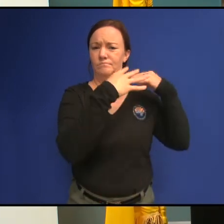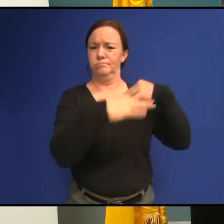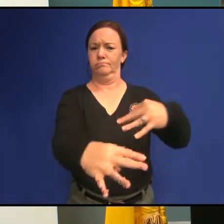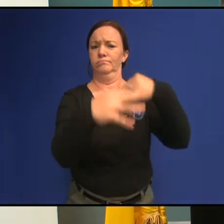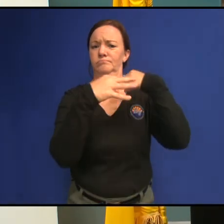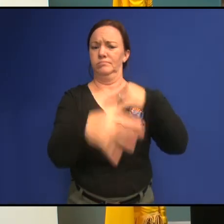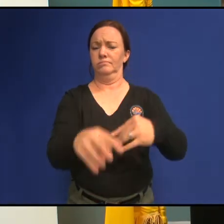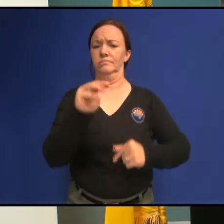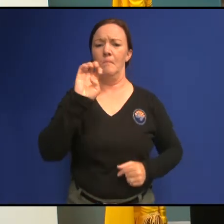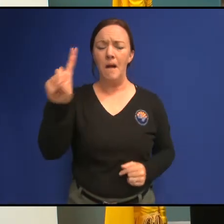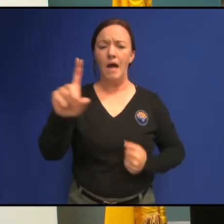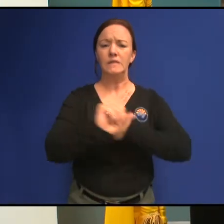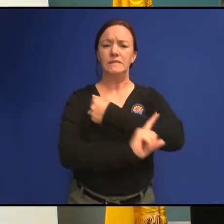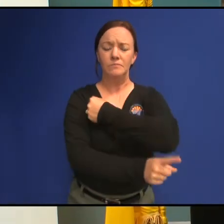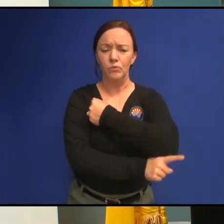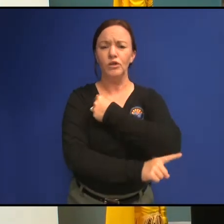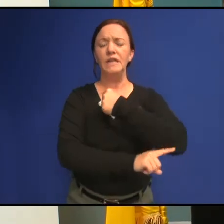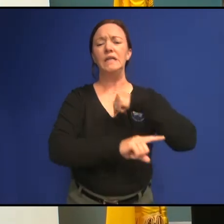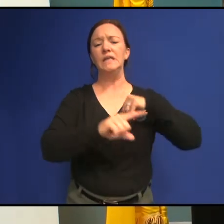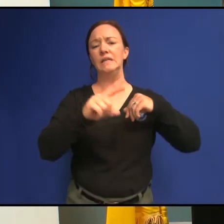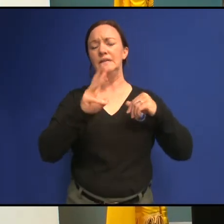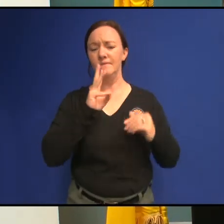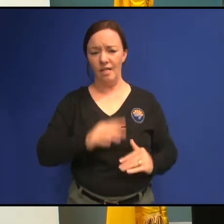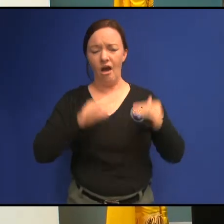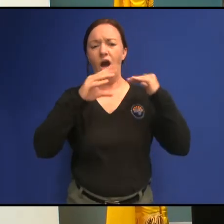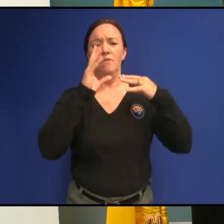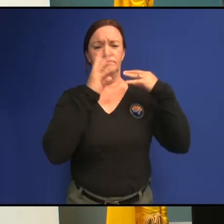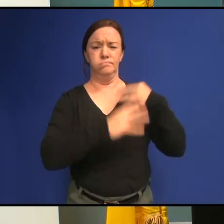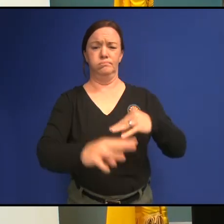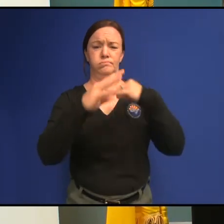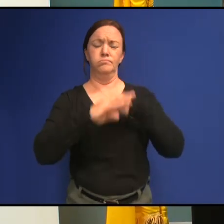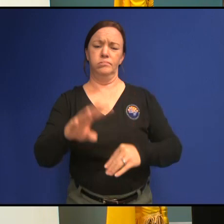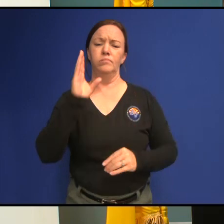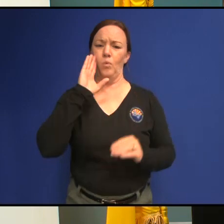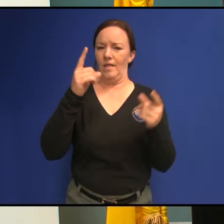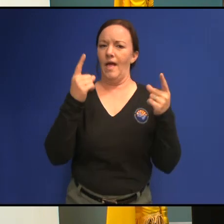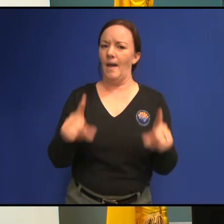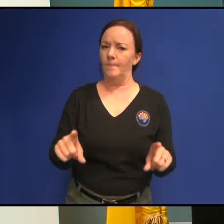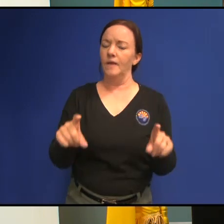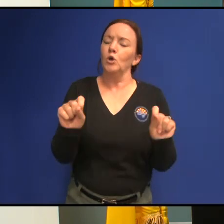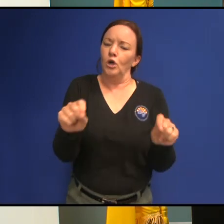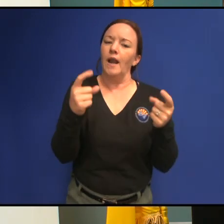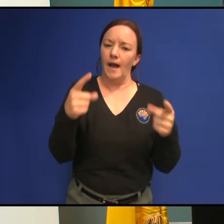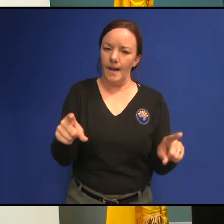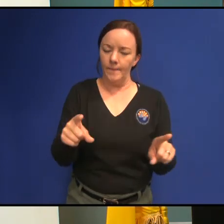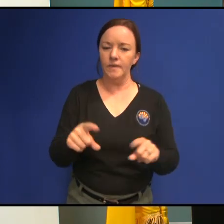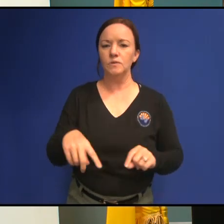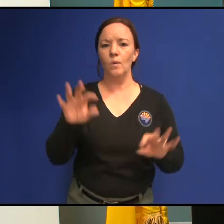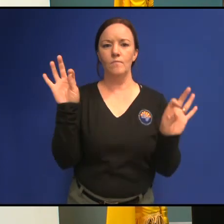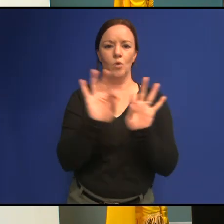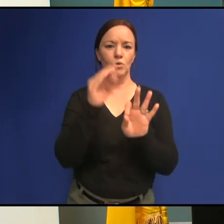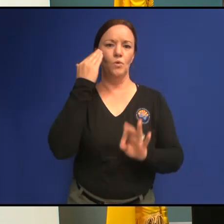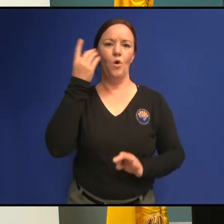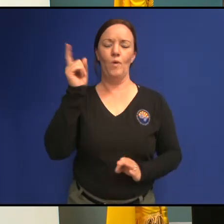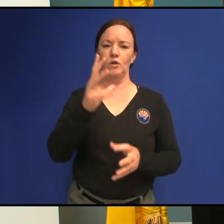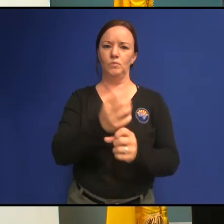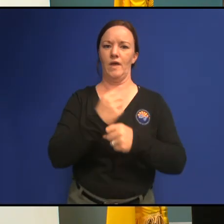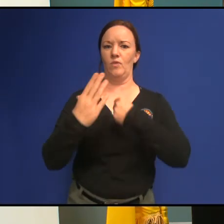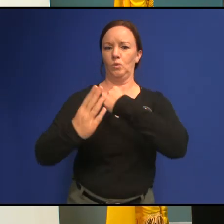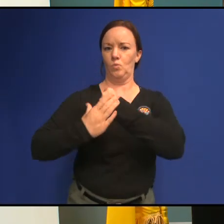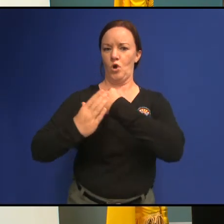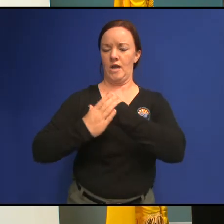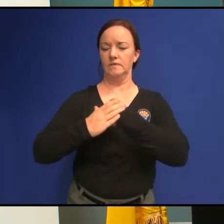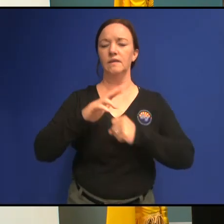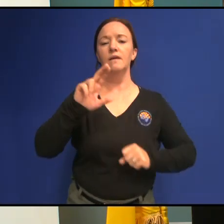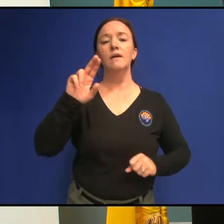flows, debris flows, flash flooding. So it's important that you know where to get those warnings, because the National Weather Service in Albuquerque will be